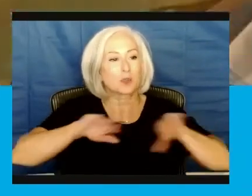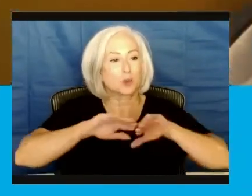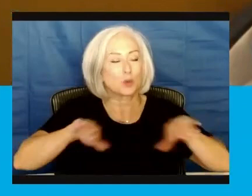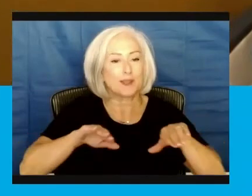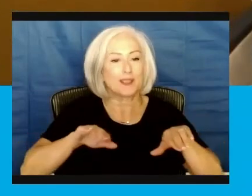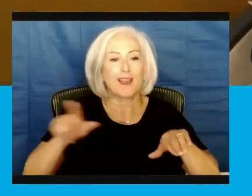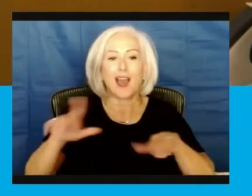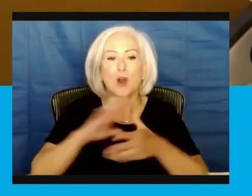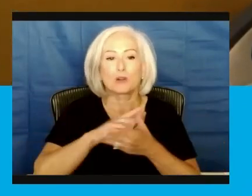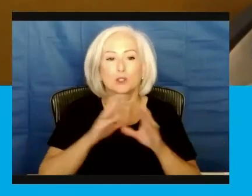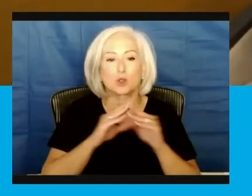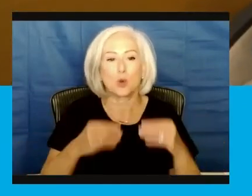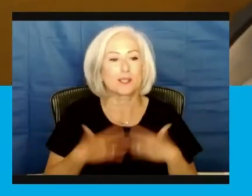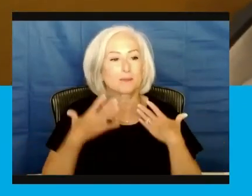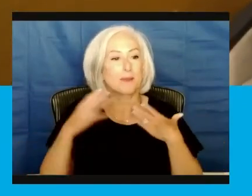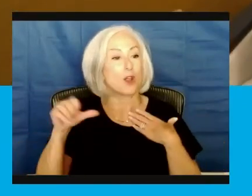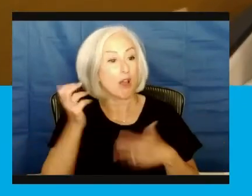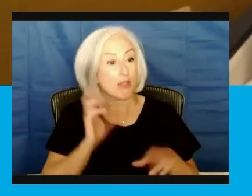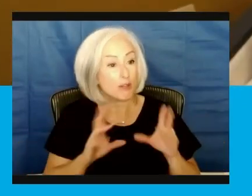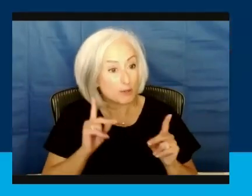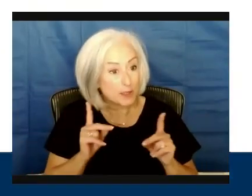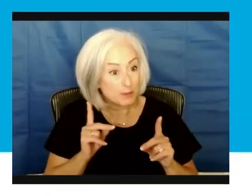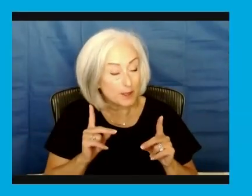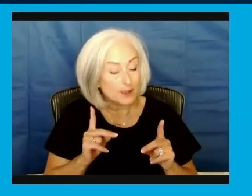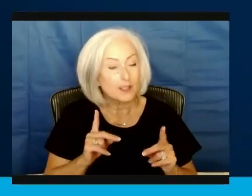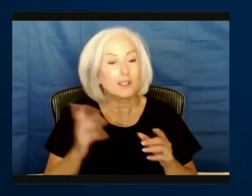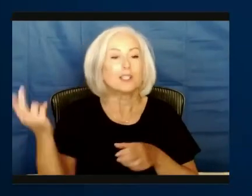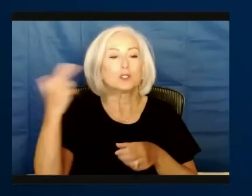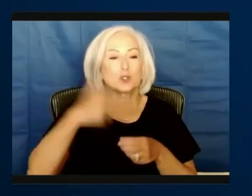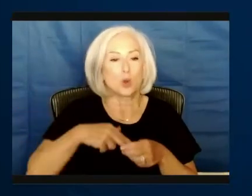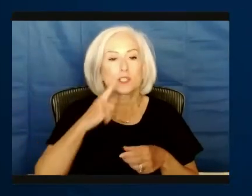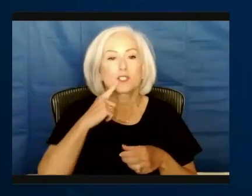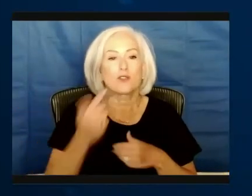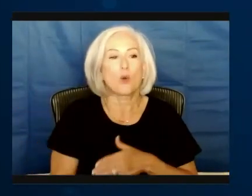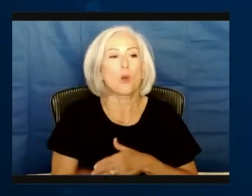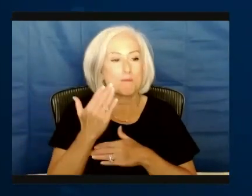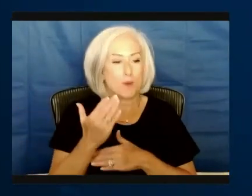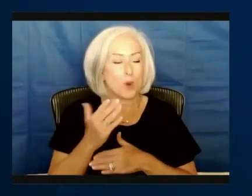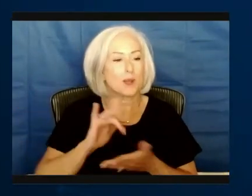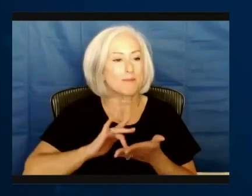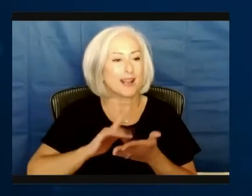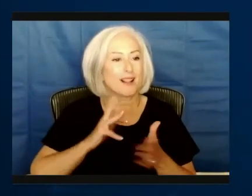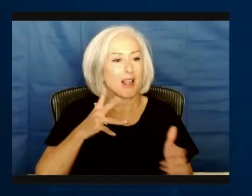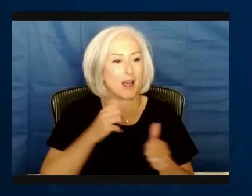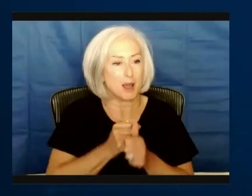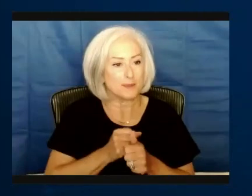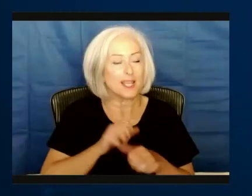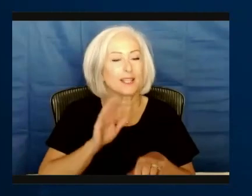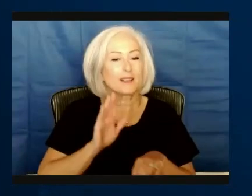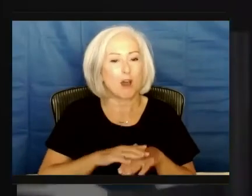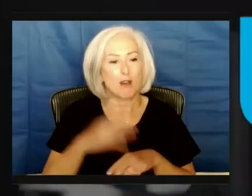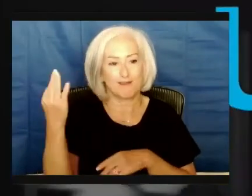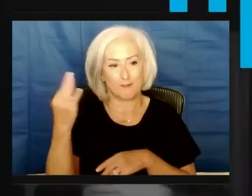families. Join us for this very special morning medical update, Friday at 8 on these social media channels.